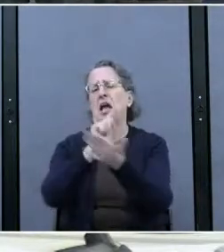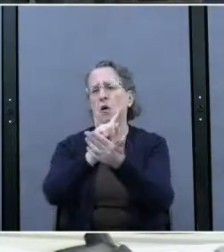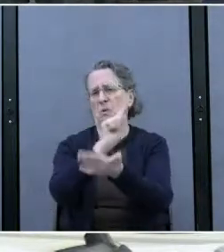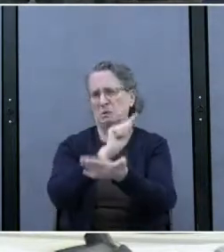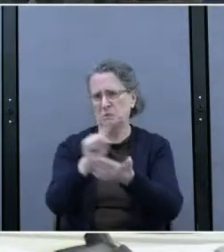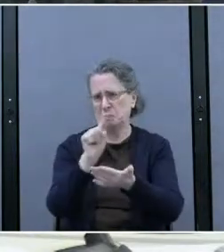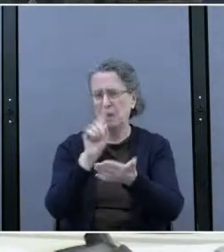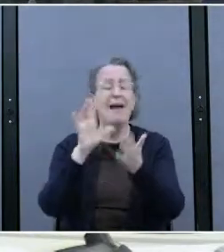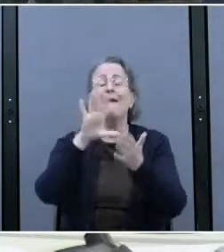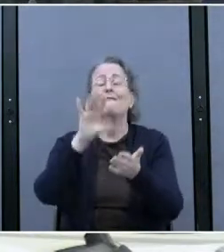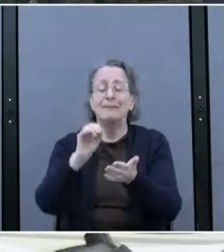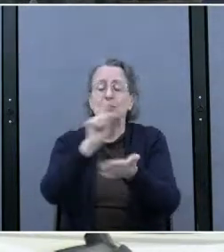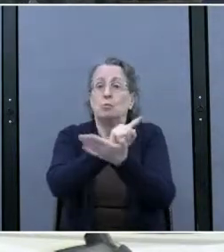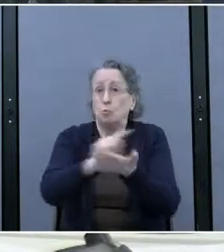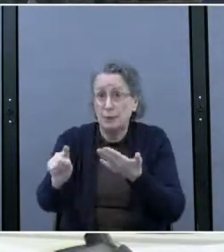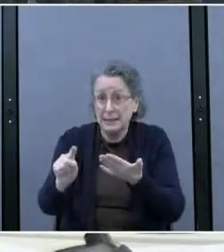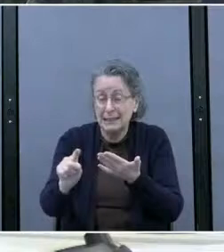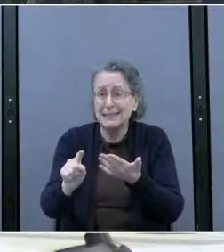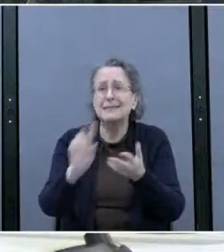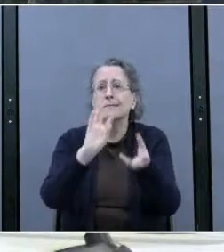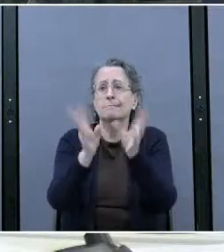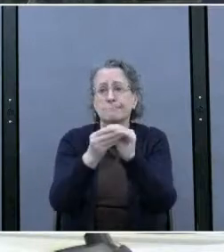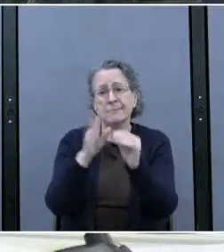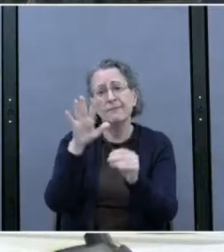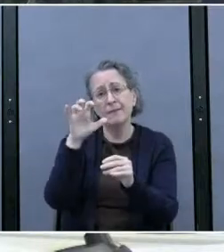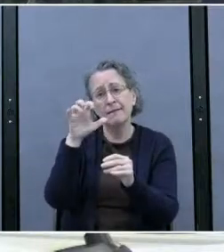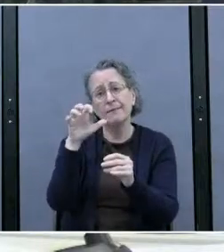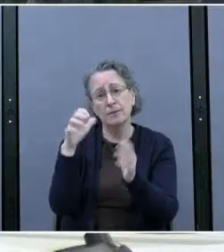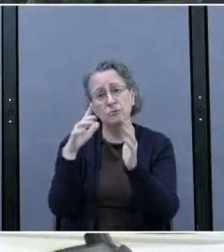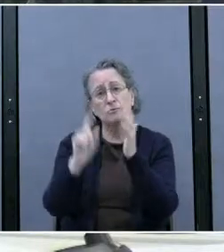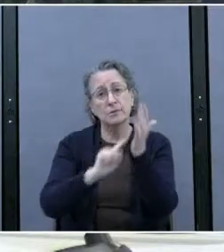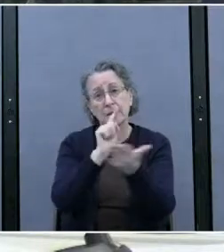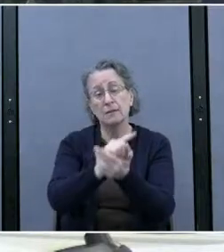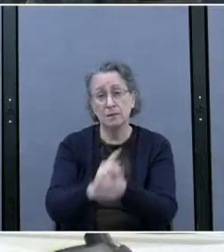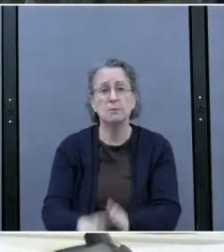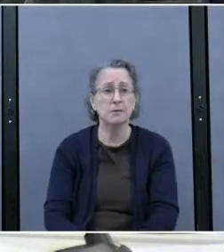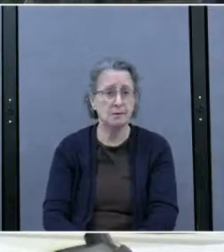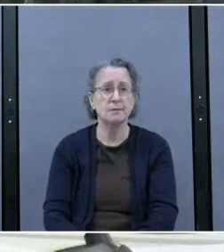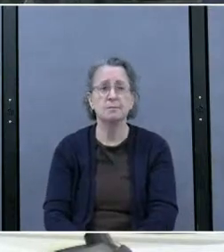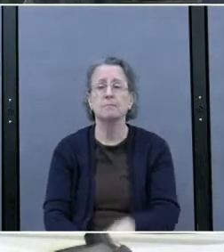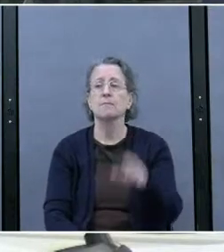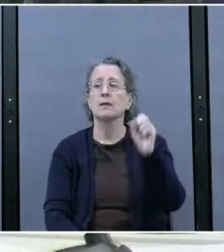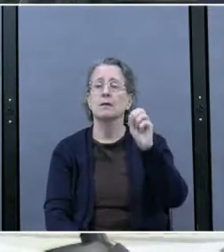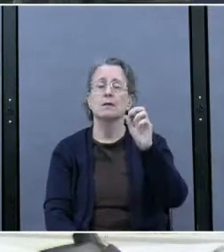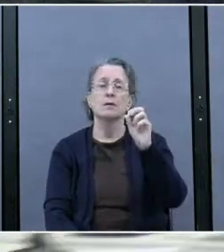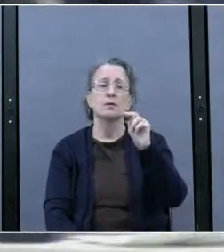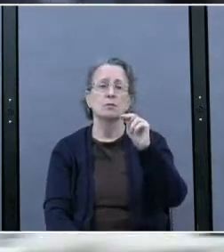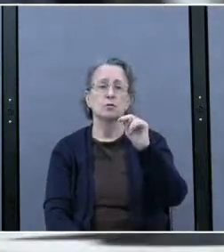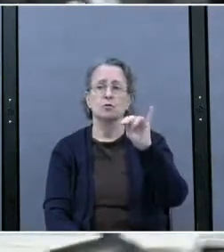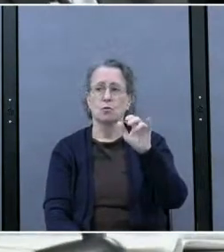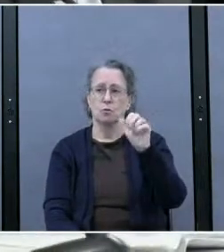$500. Okay. Other questions about this article? Sonia and then Gemma.